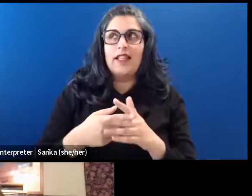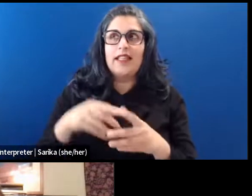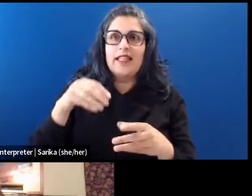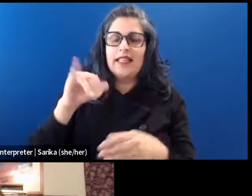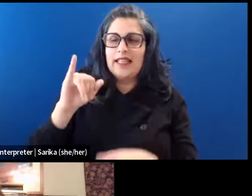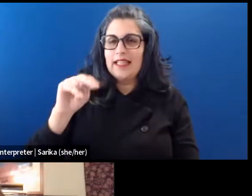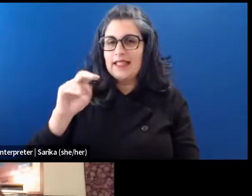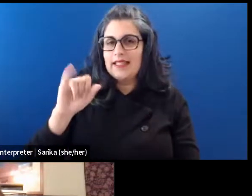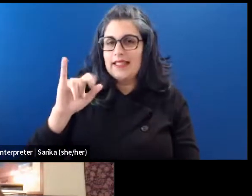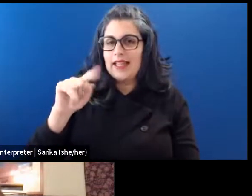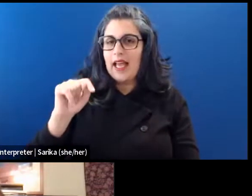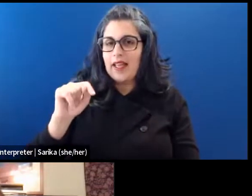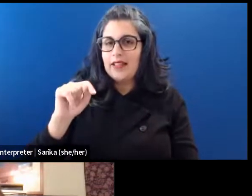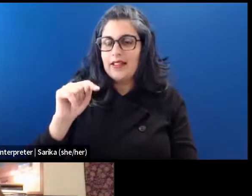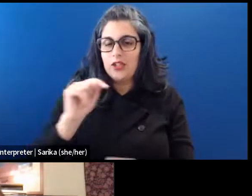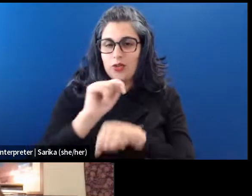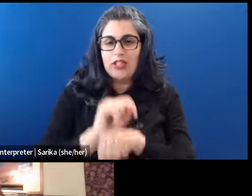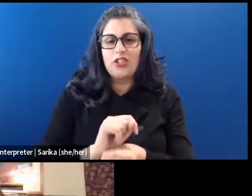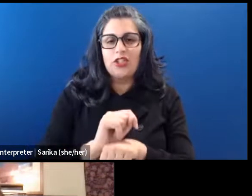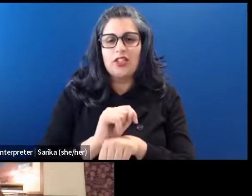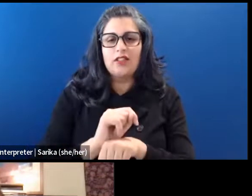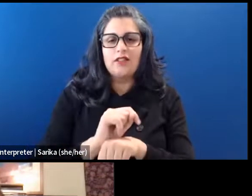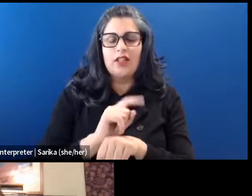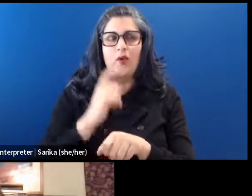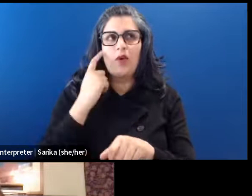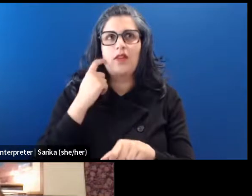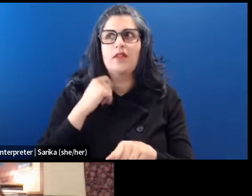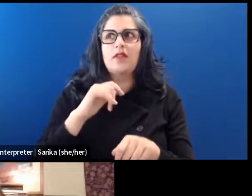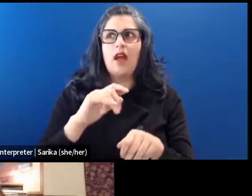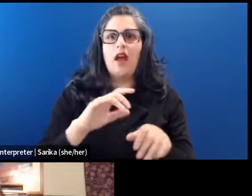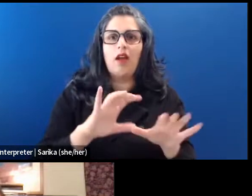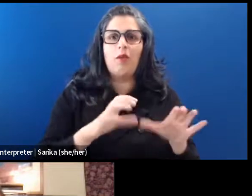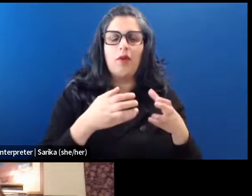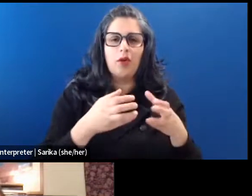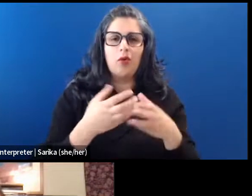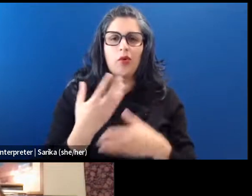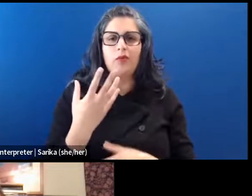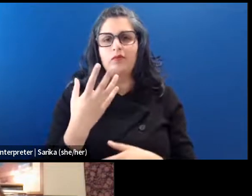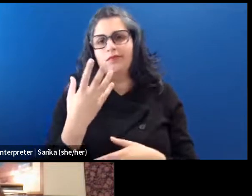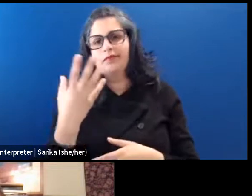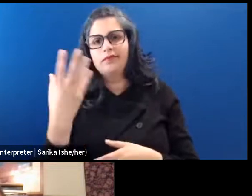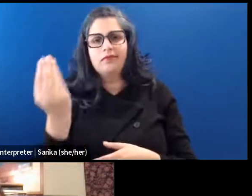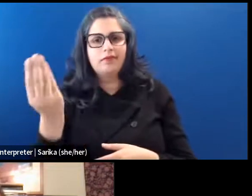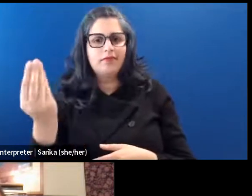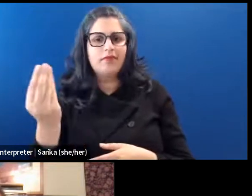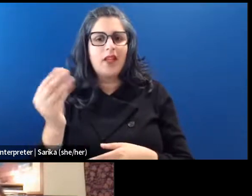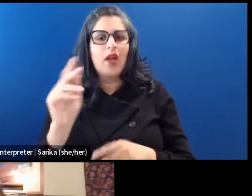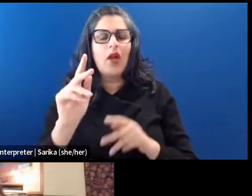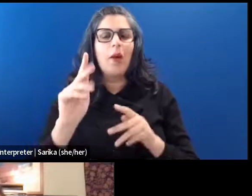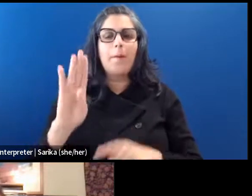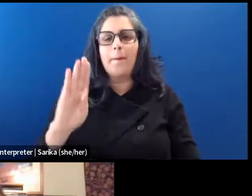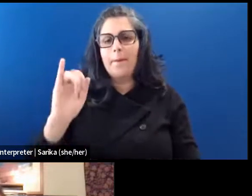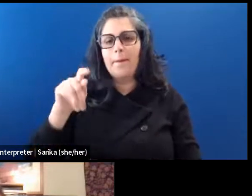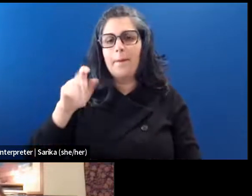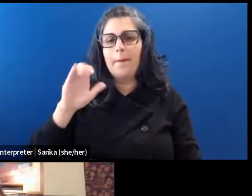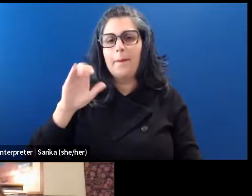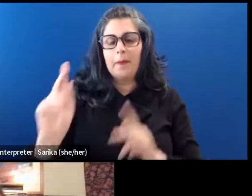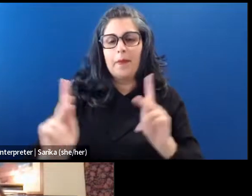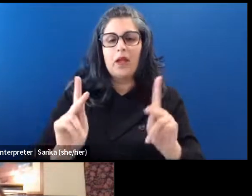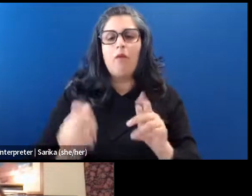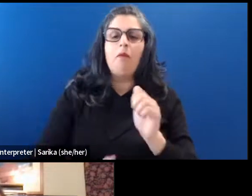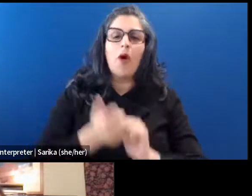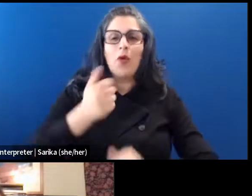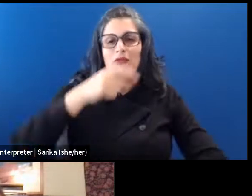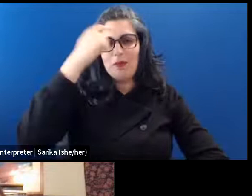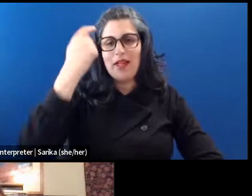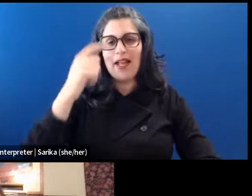for people of African descent, or actually, no, it was people of color, broadly speaking, mostly Black folk from New York City were on